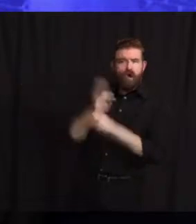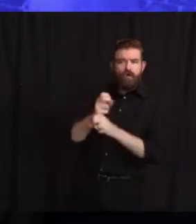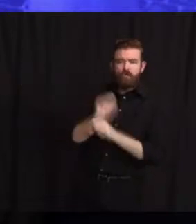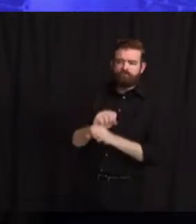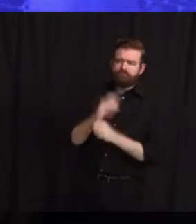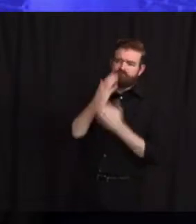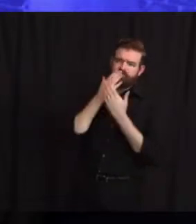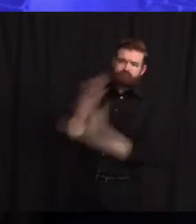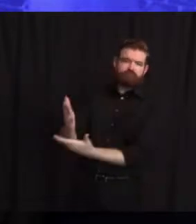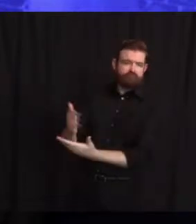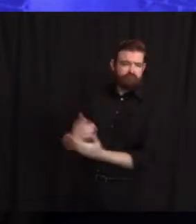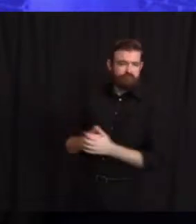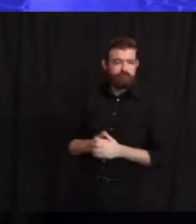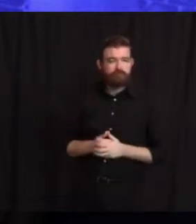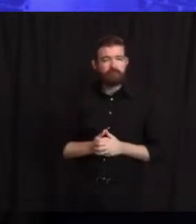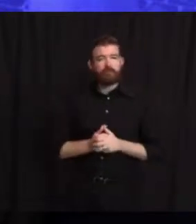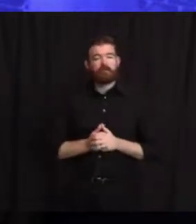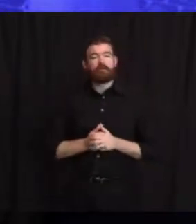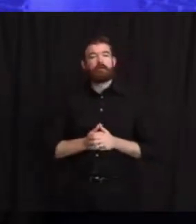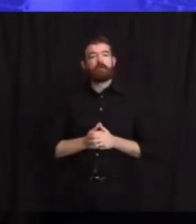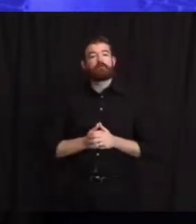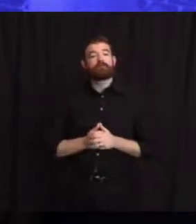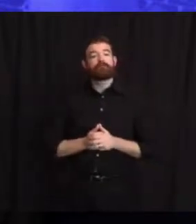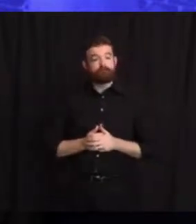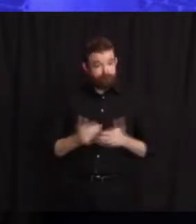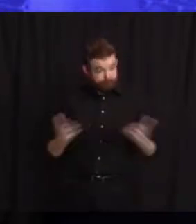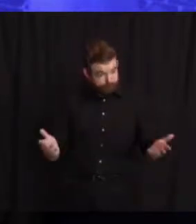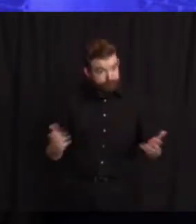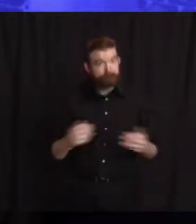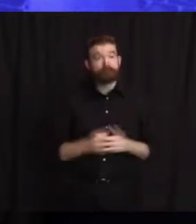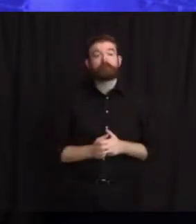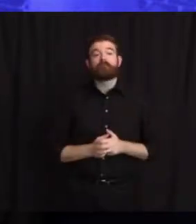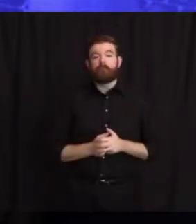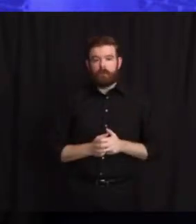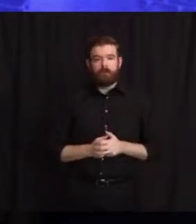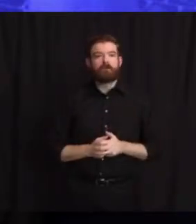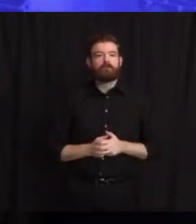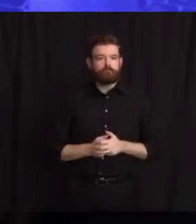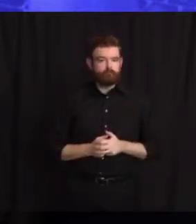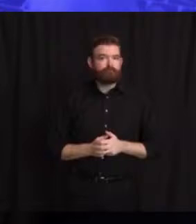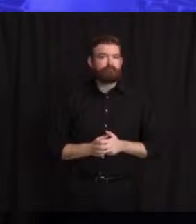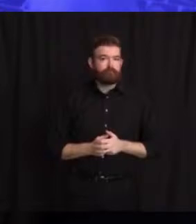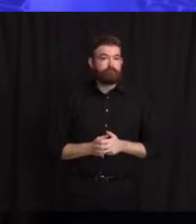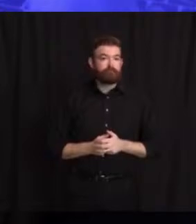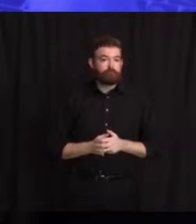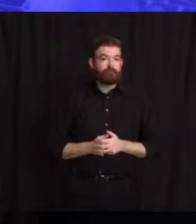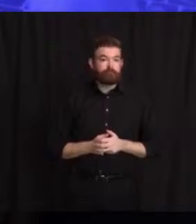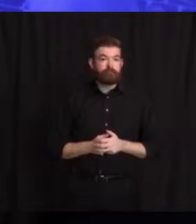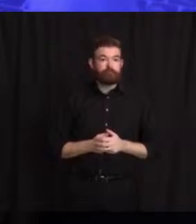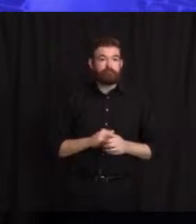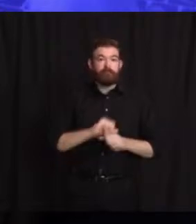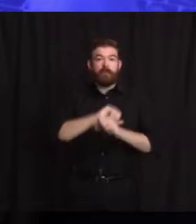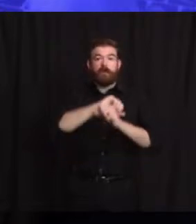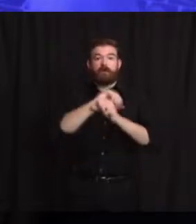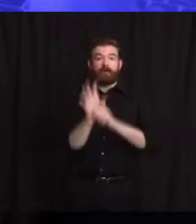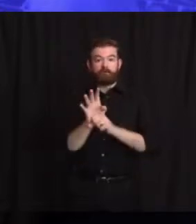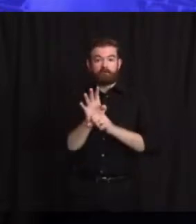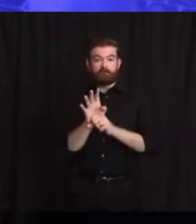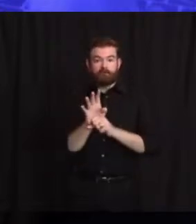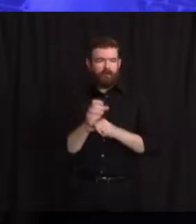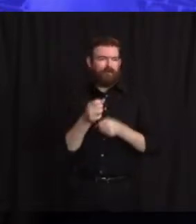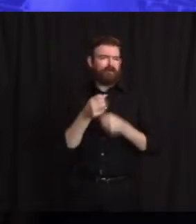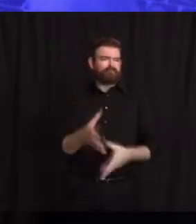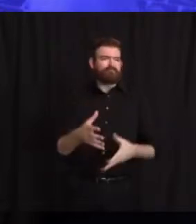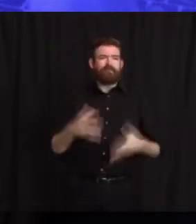all. As we're all aware, COVID-19 has created a public health crisis not seen since the Spanish flu